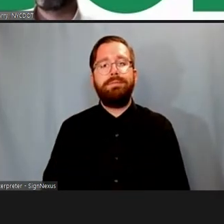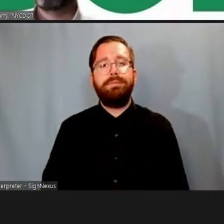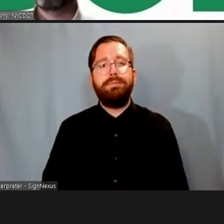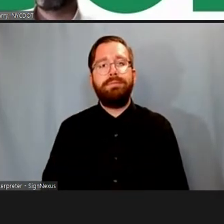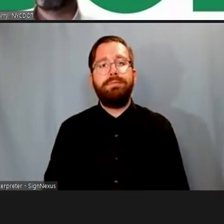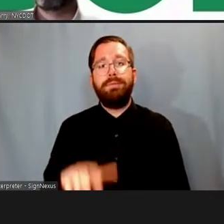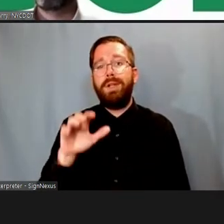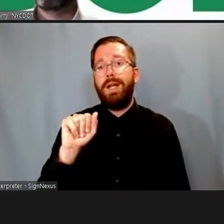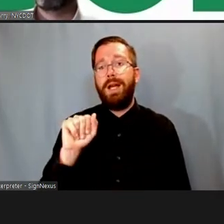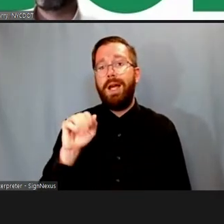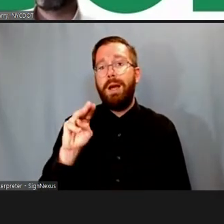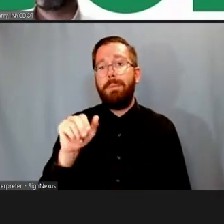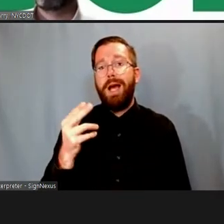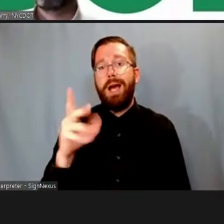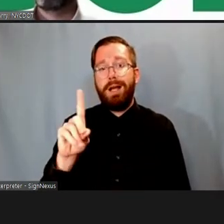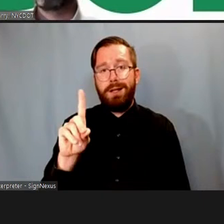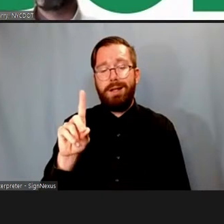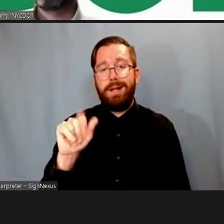ahmad ali